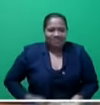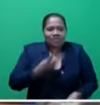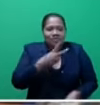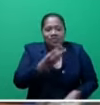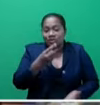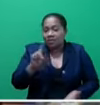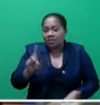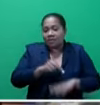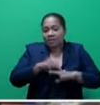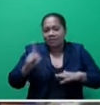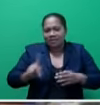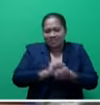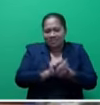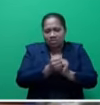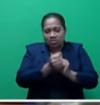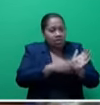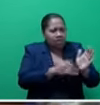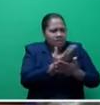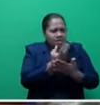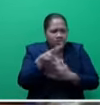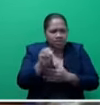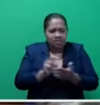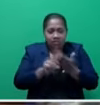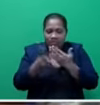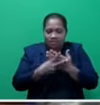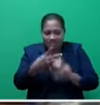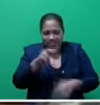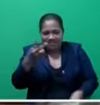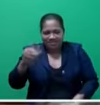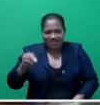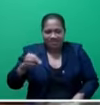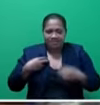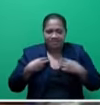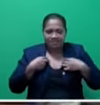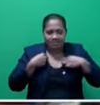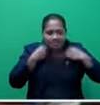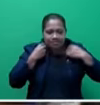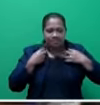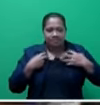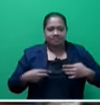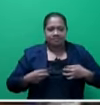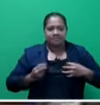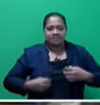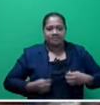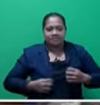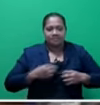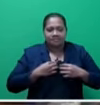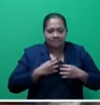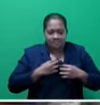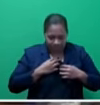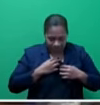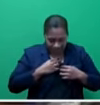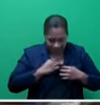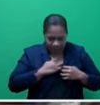2020-2021 Parliament session on Monday, 30th November 2020. I sincerely commend His Excellency for his most